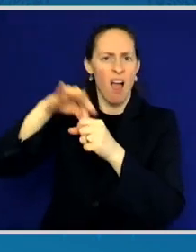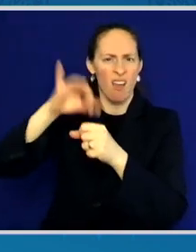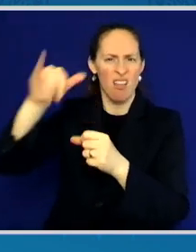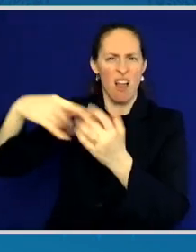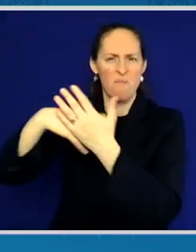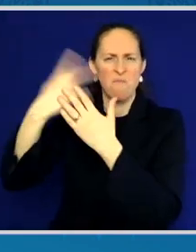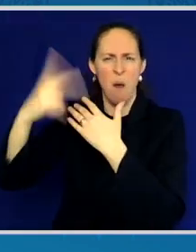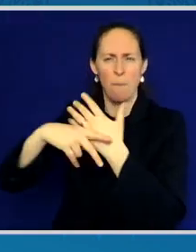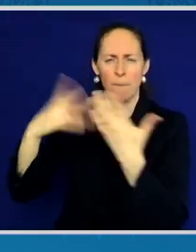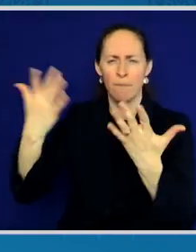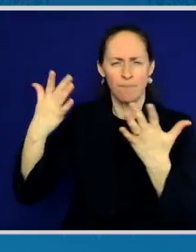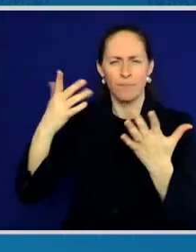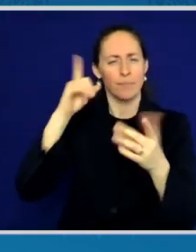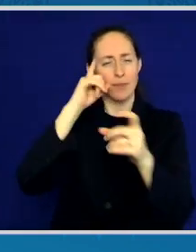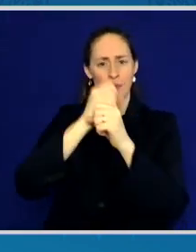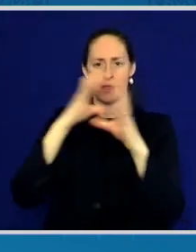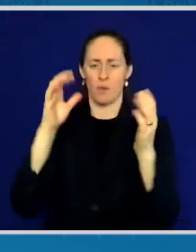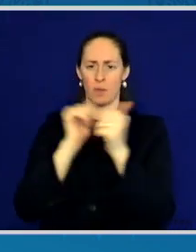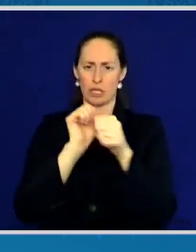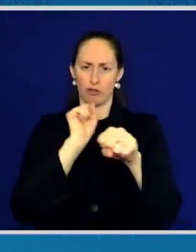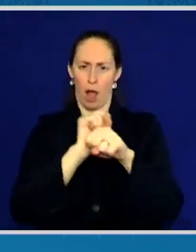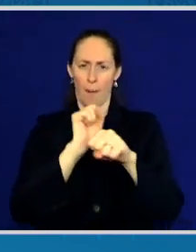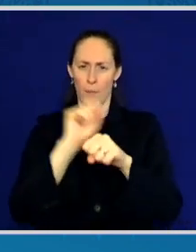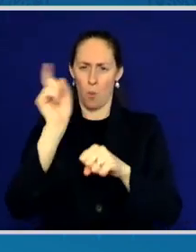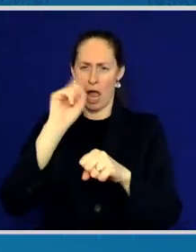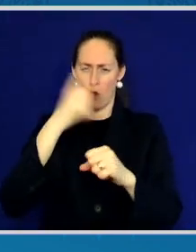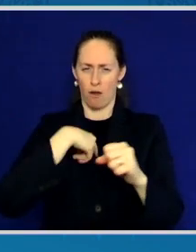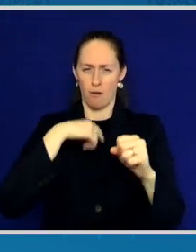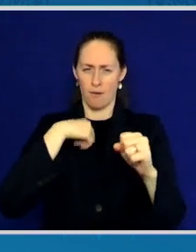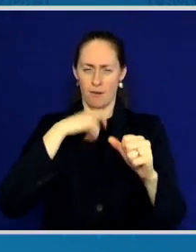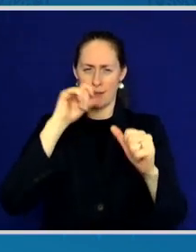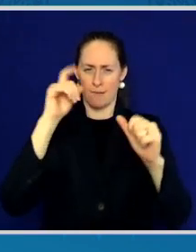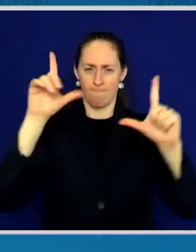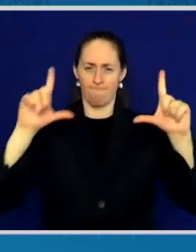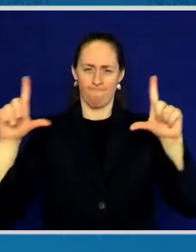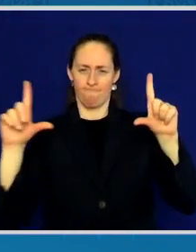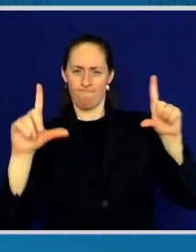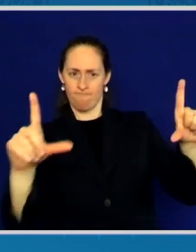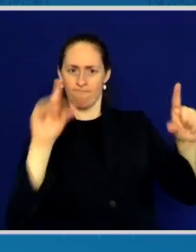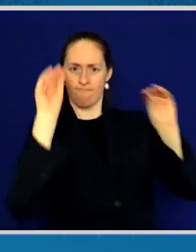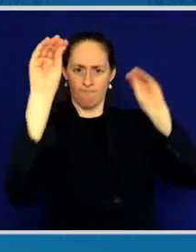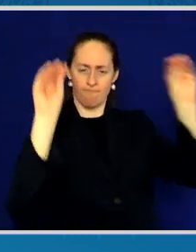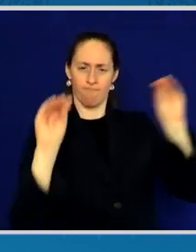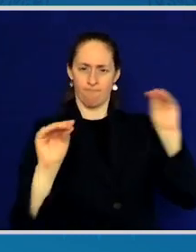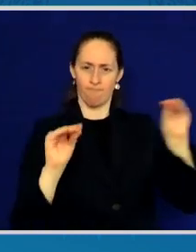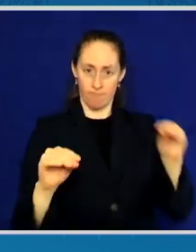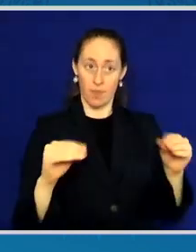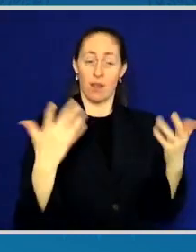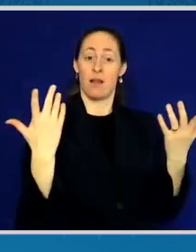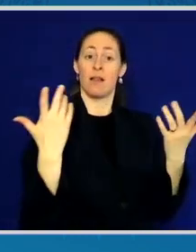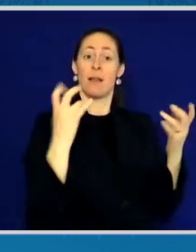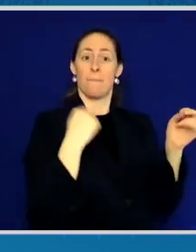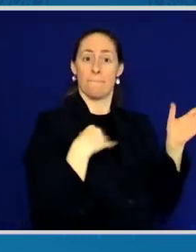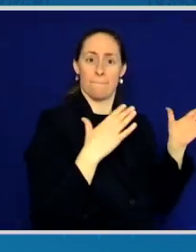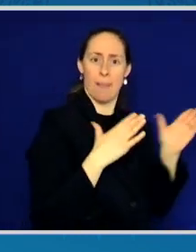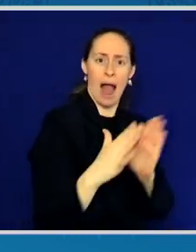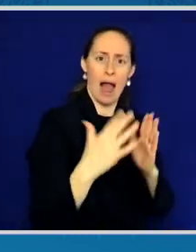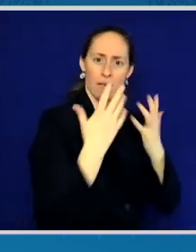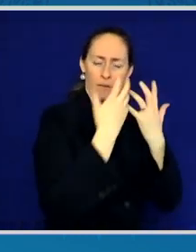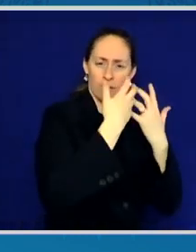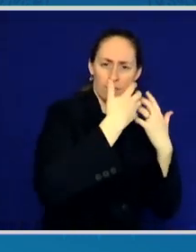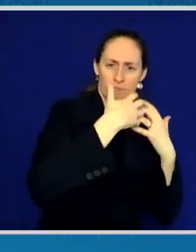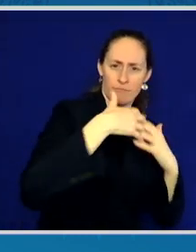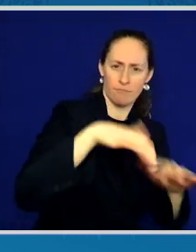were, what kinds of job corridors there were, and then we overlaid the existing plan and then the hoped-for plan to